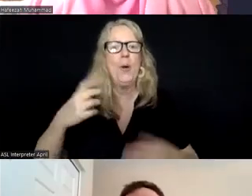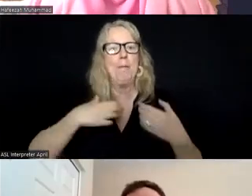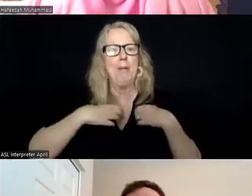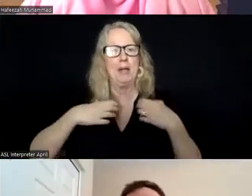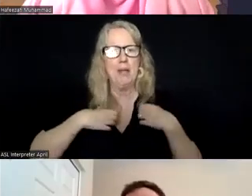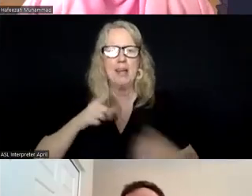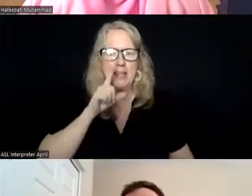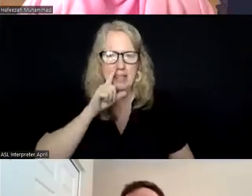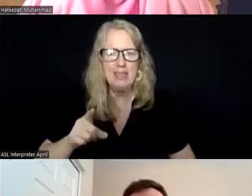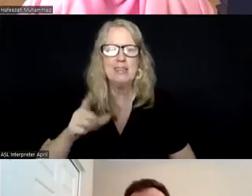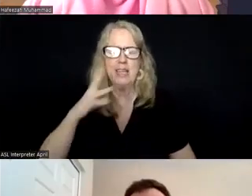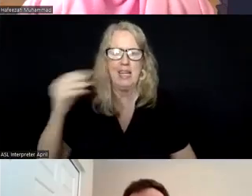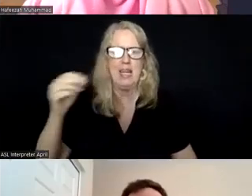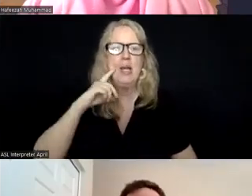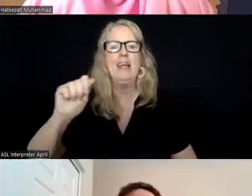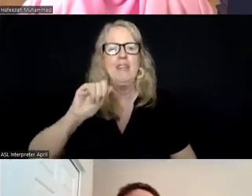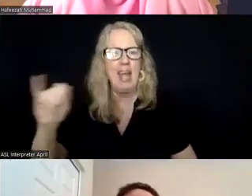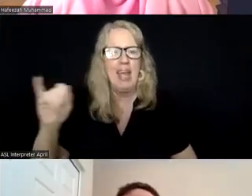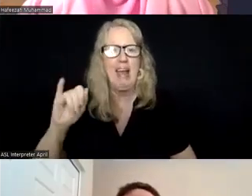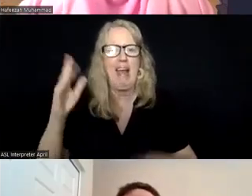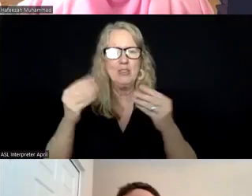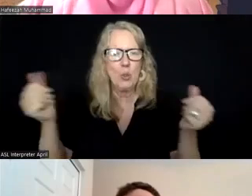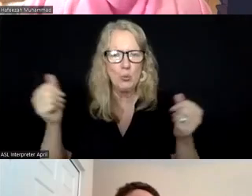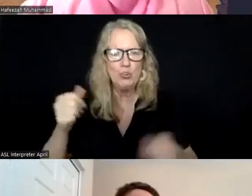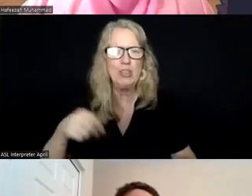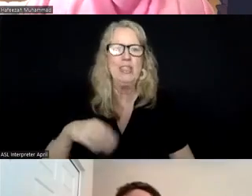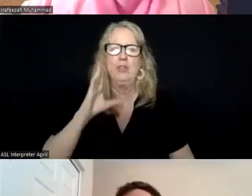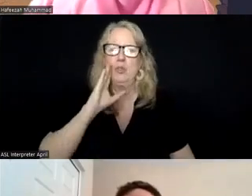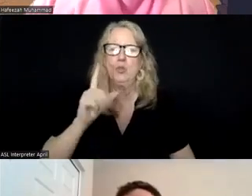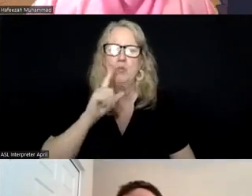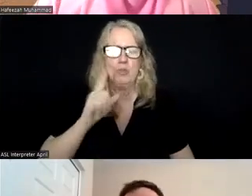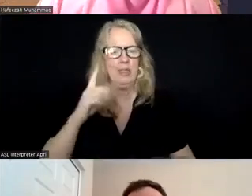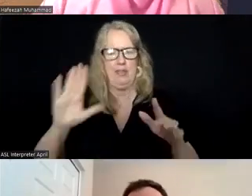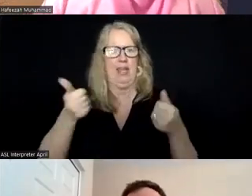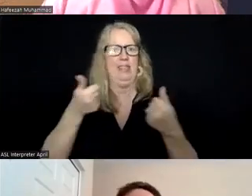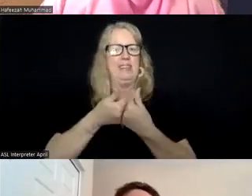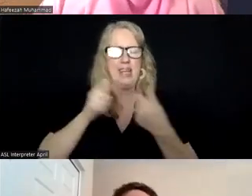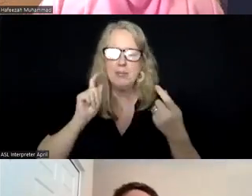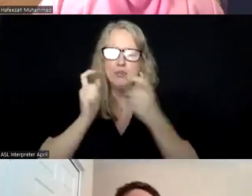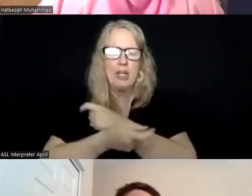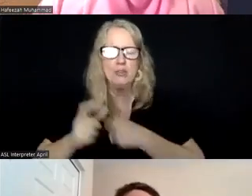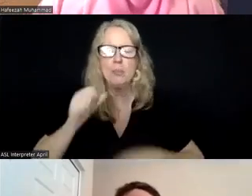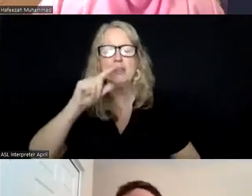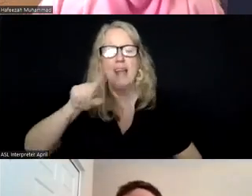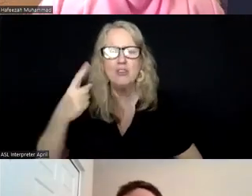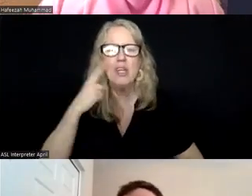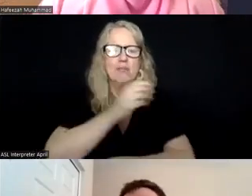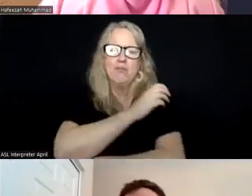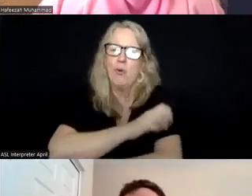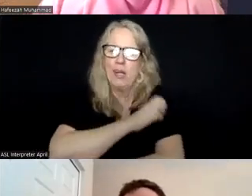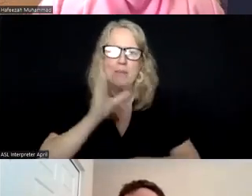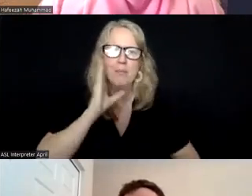is the AI solutions. It's really a game changer, not just for the clinicians, but also for